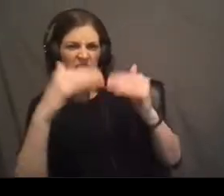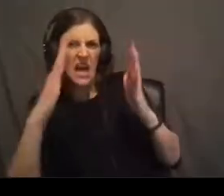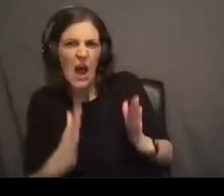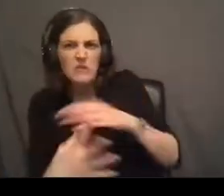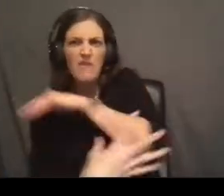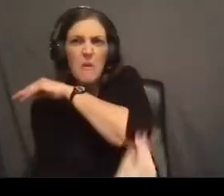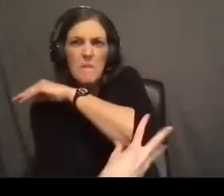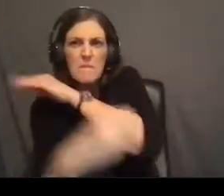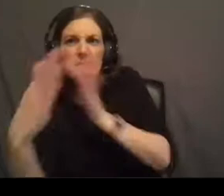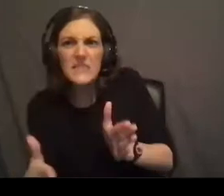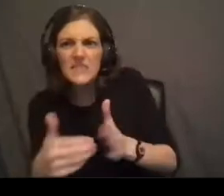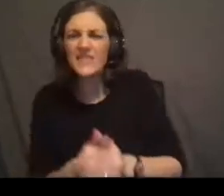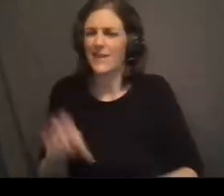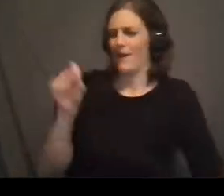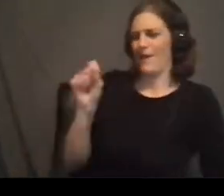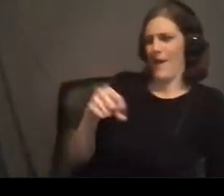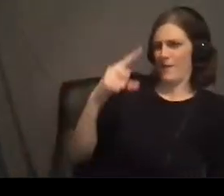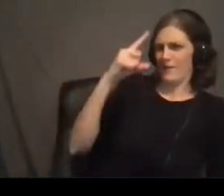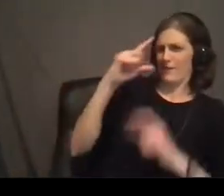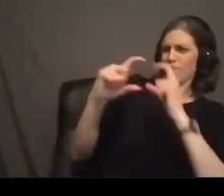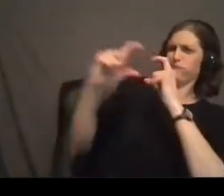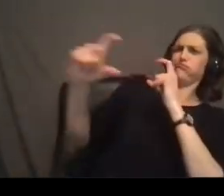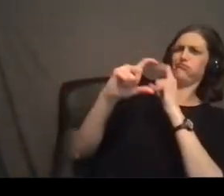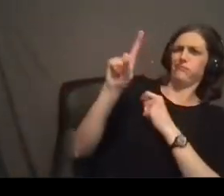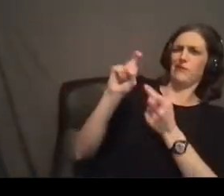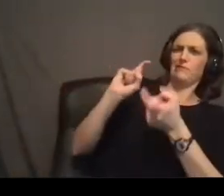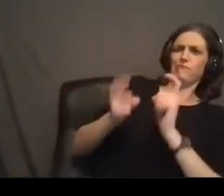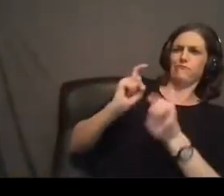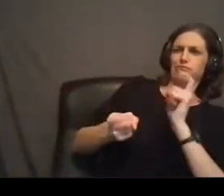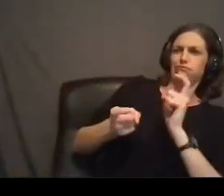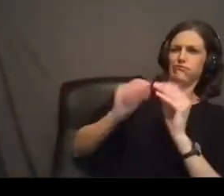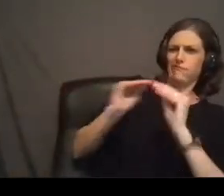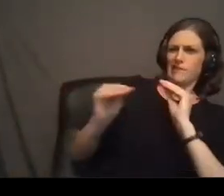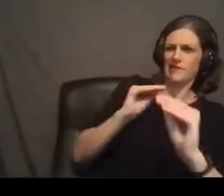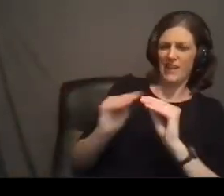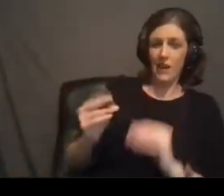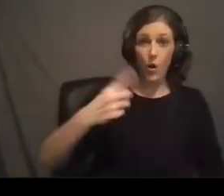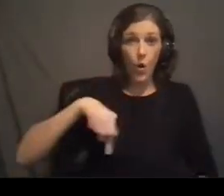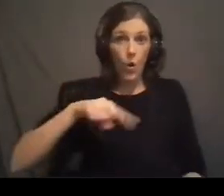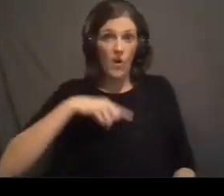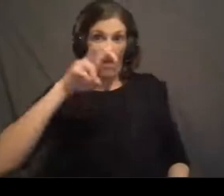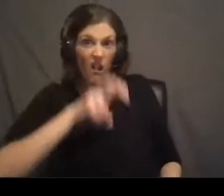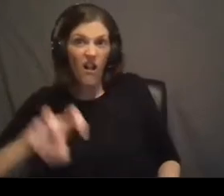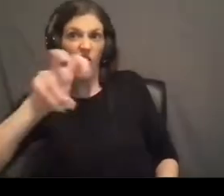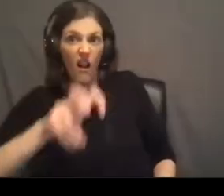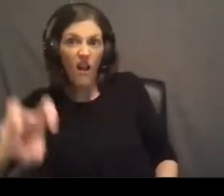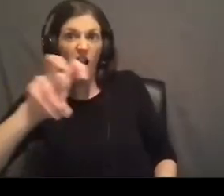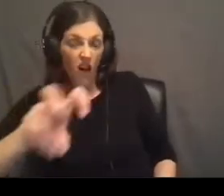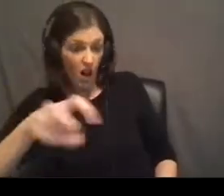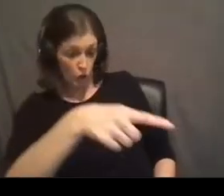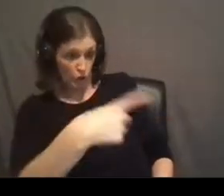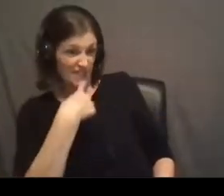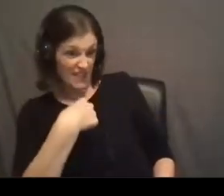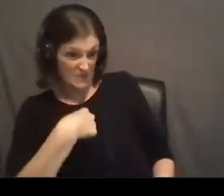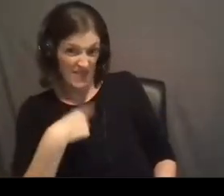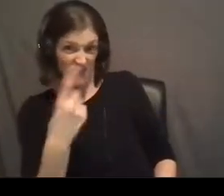peasant! Yeah, I think your telescope needs some recalibrating. We came all this way, and you're telling me